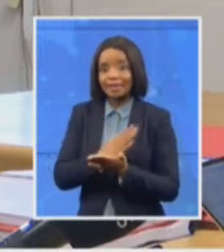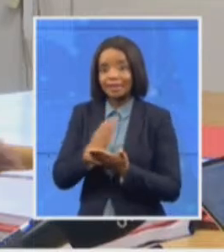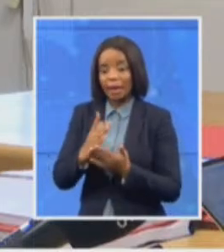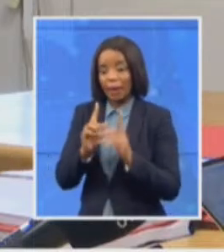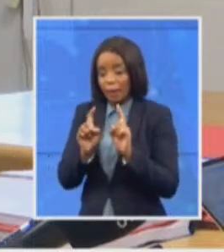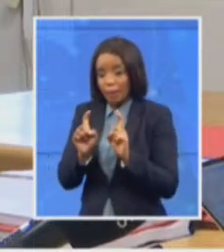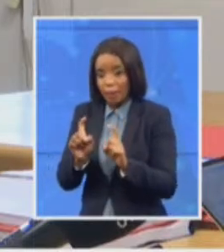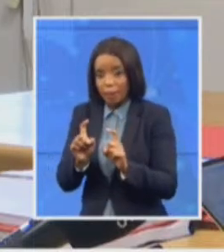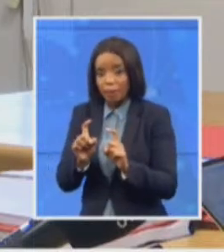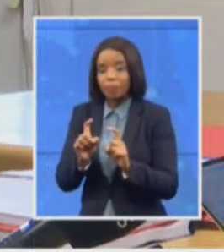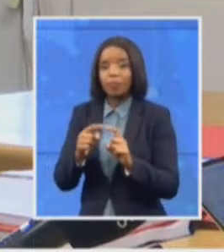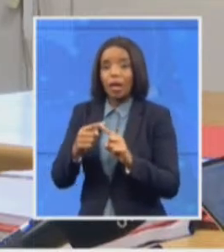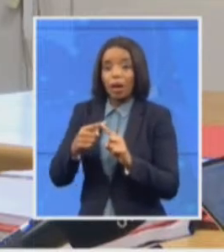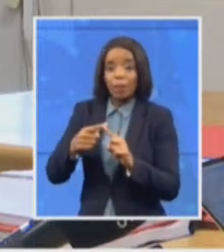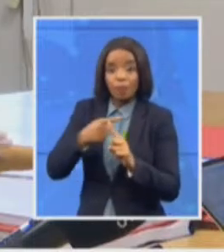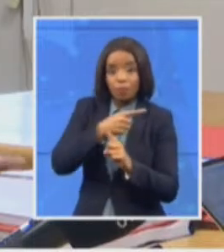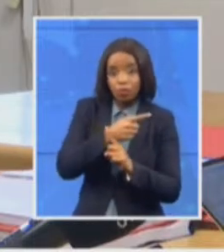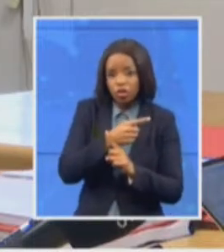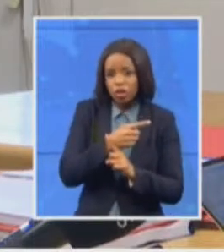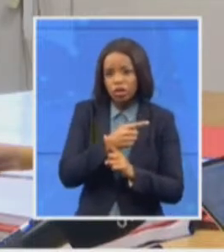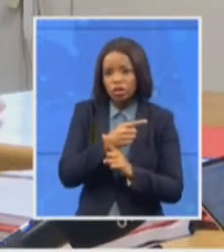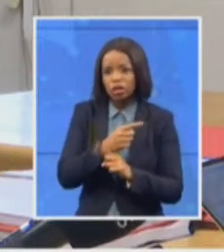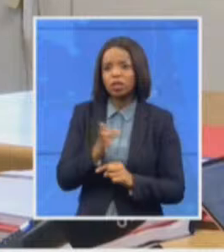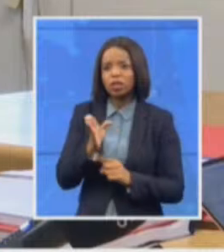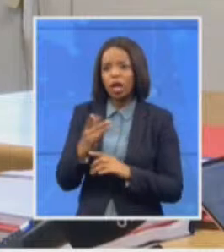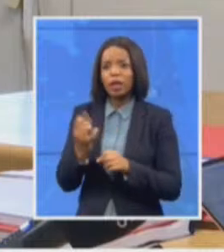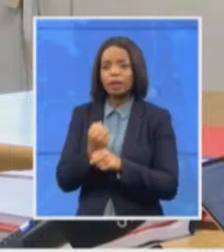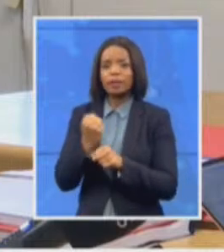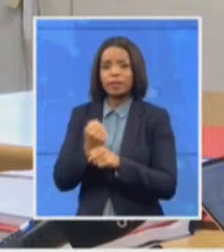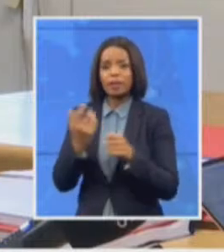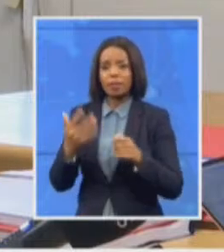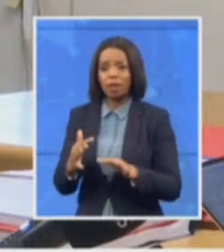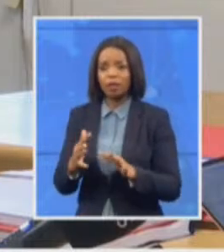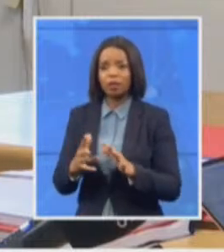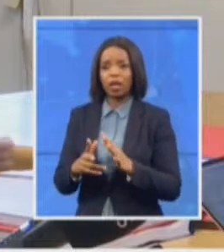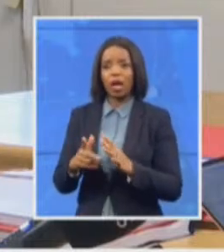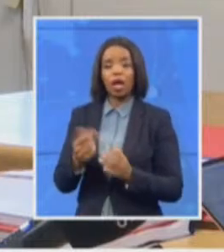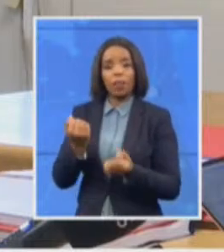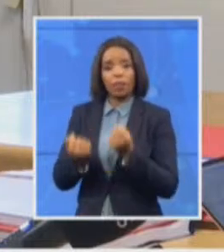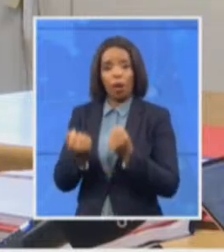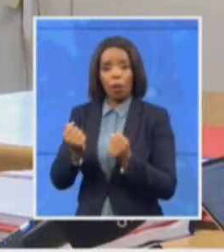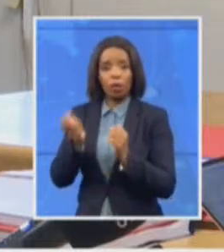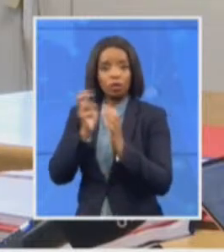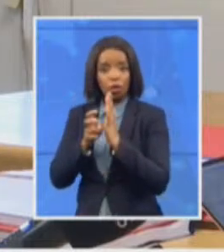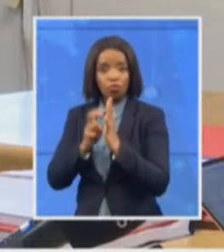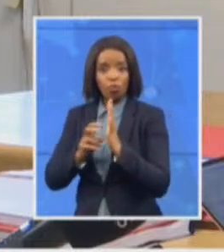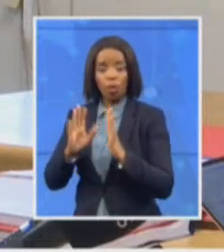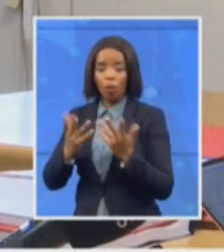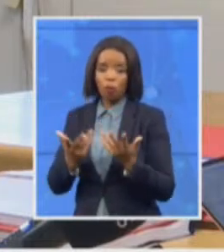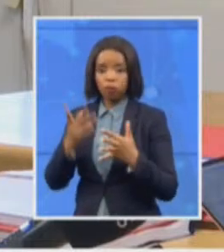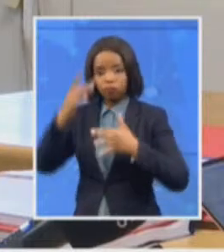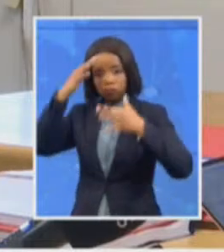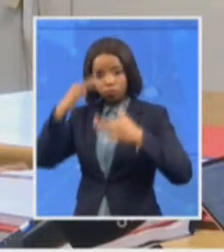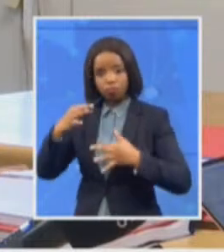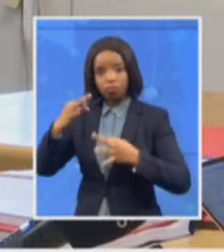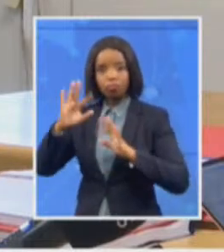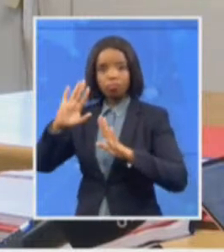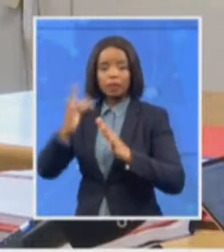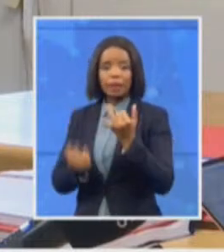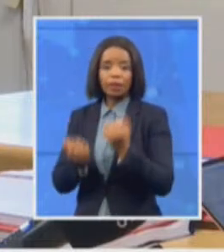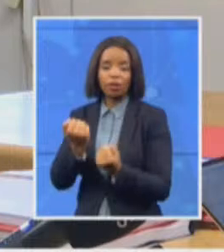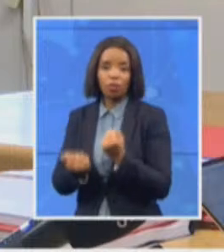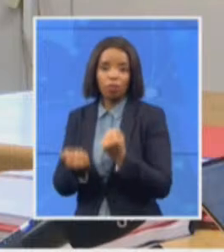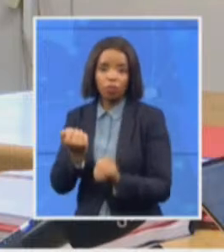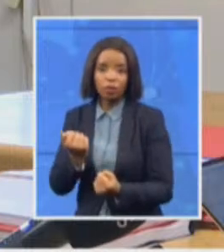order of court, but because of case lines it hasn't been stayed. But it's common cause that had gone. This is what we find extremely